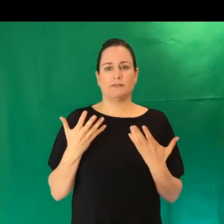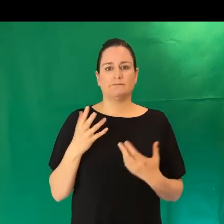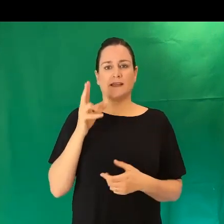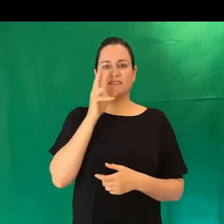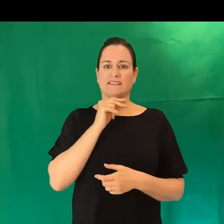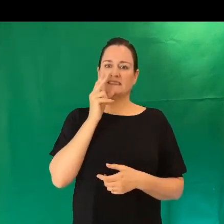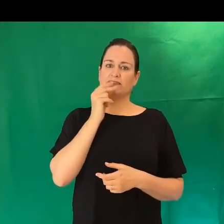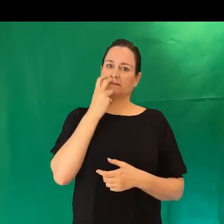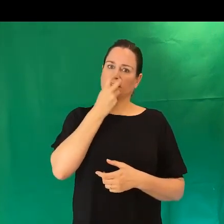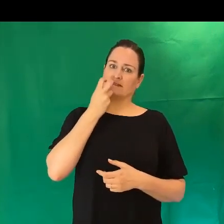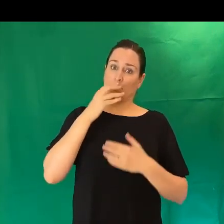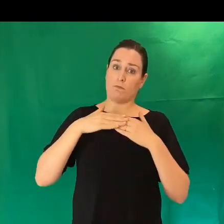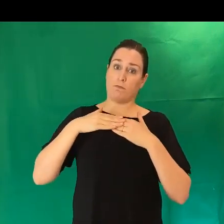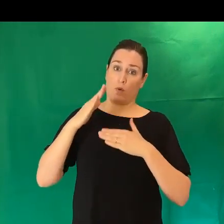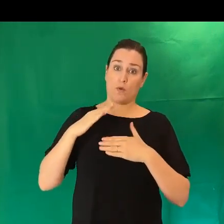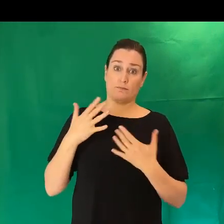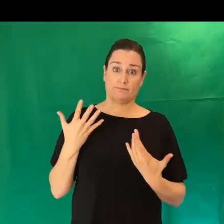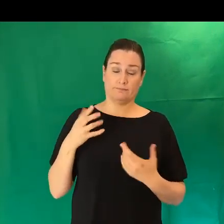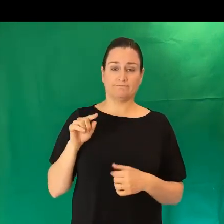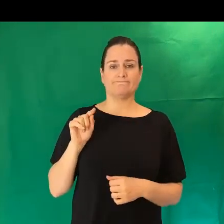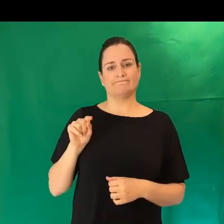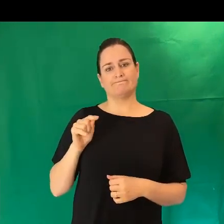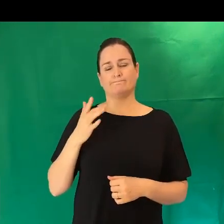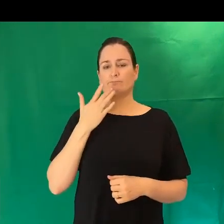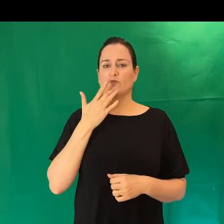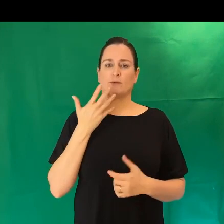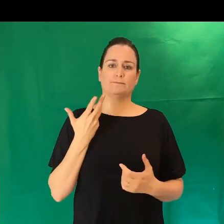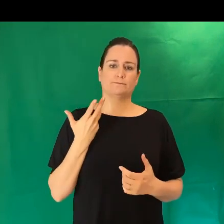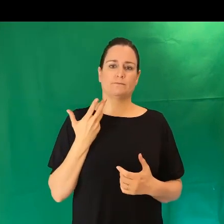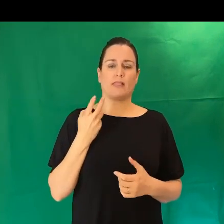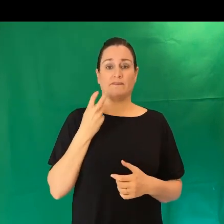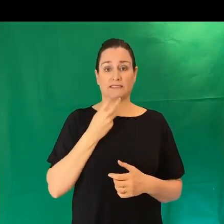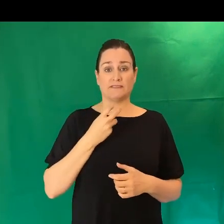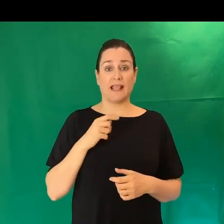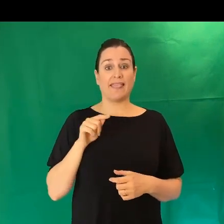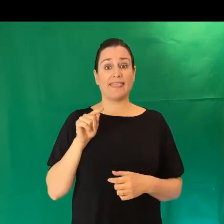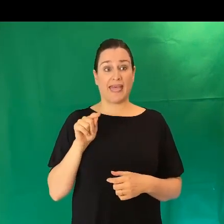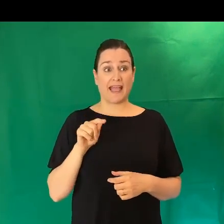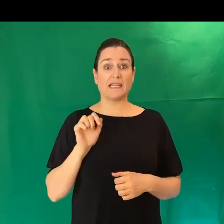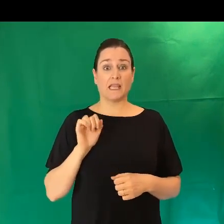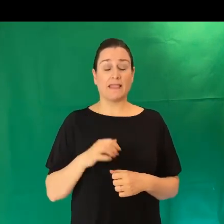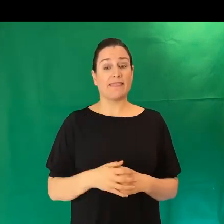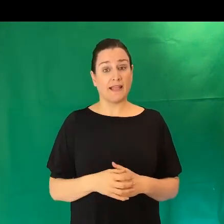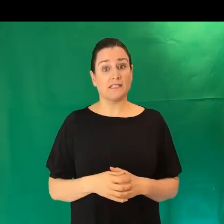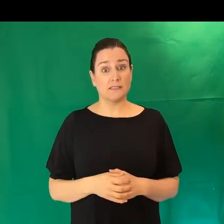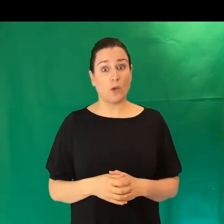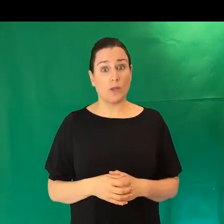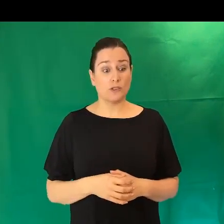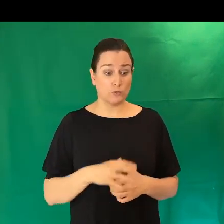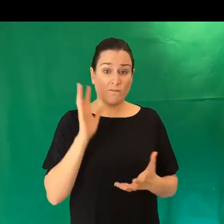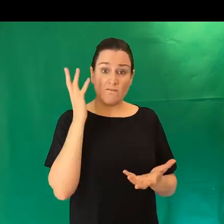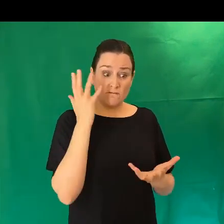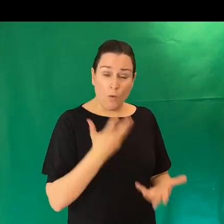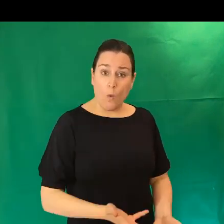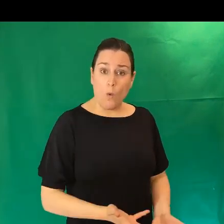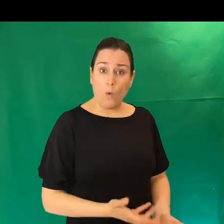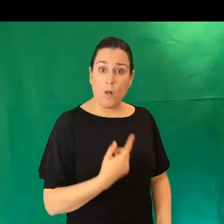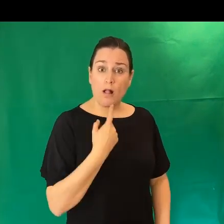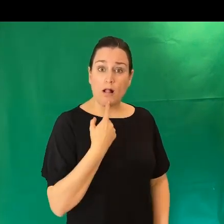base language. So here you have the utterance that is going to fall,